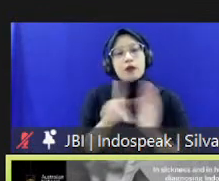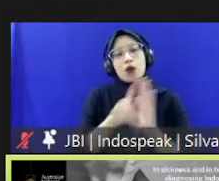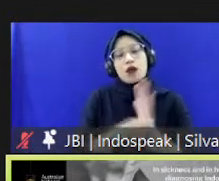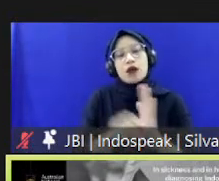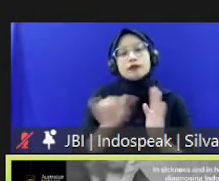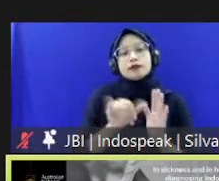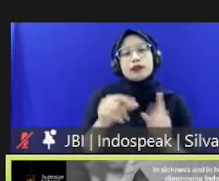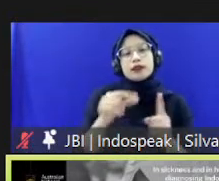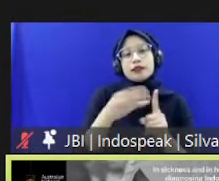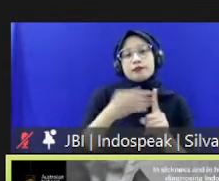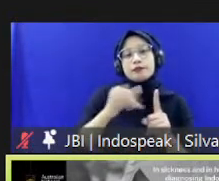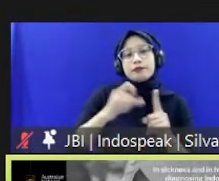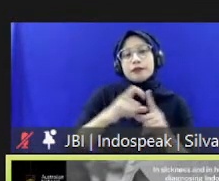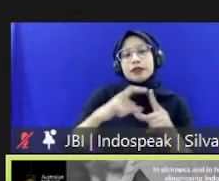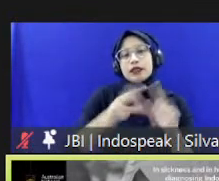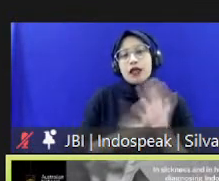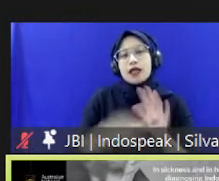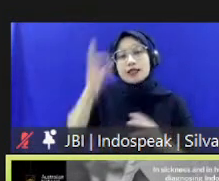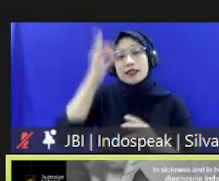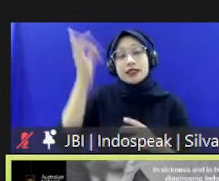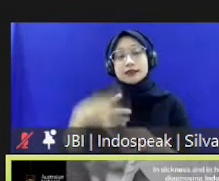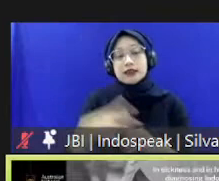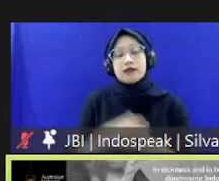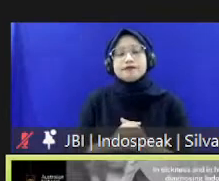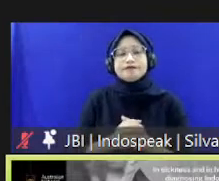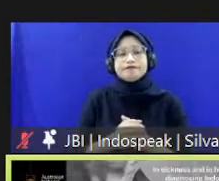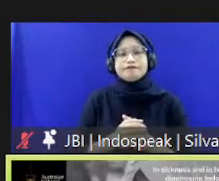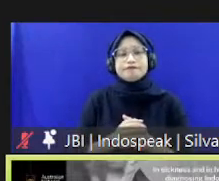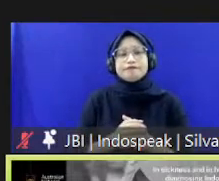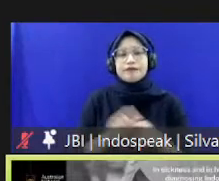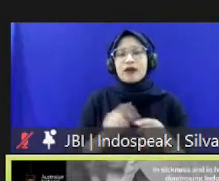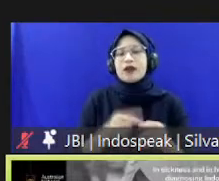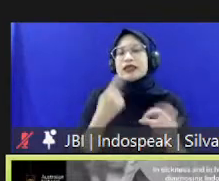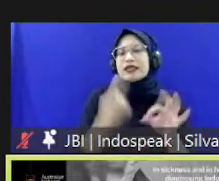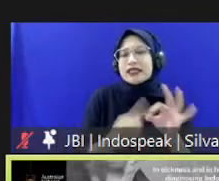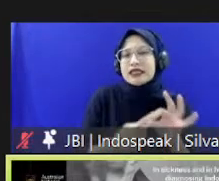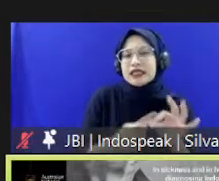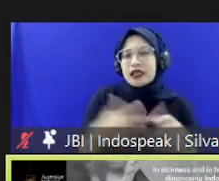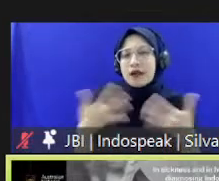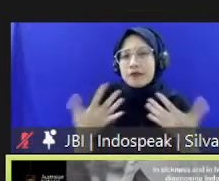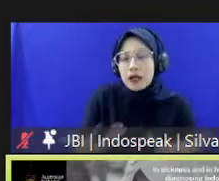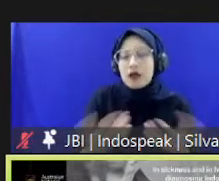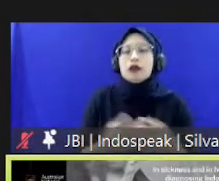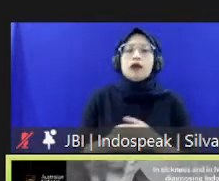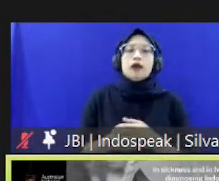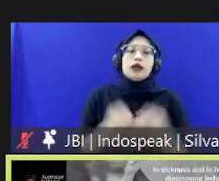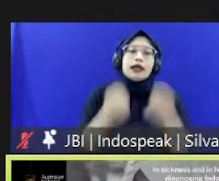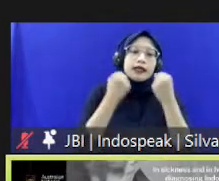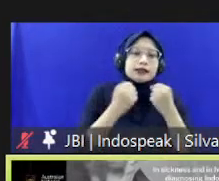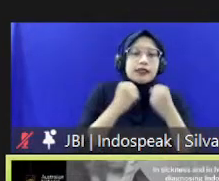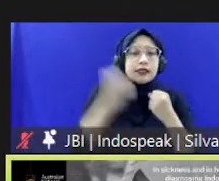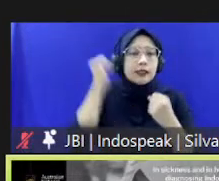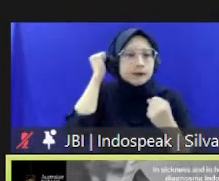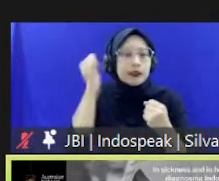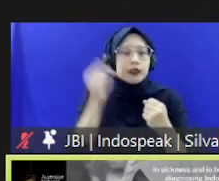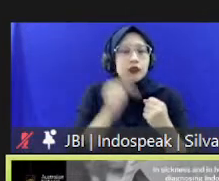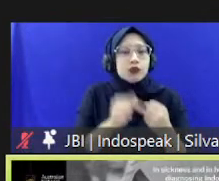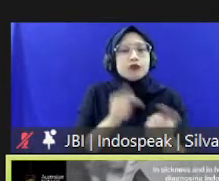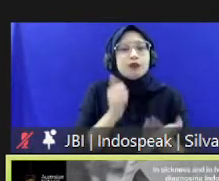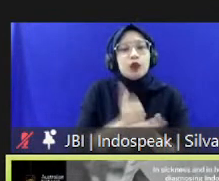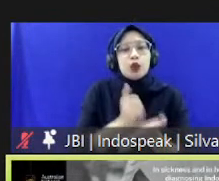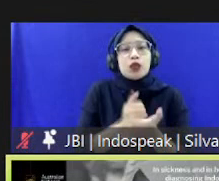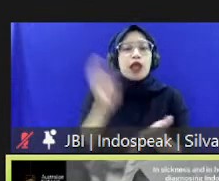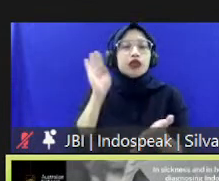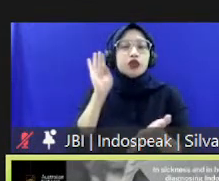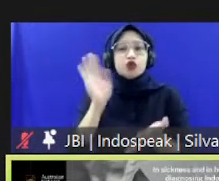basically, again, maternal health has become the everyone concern, not only at individual, but also community